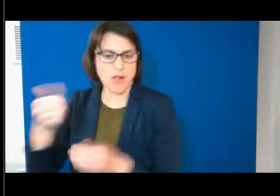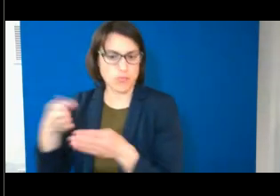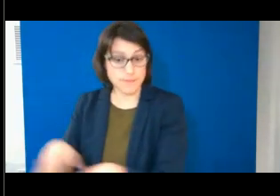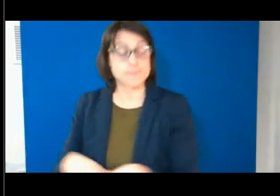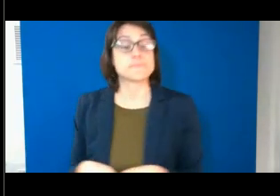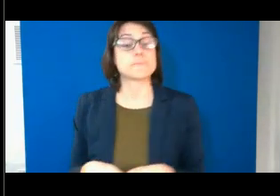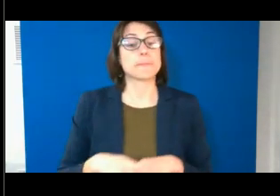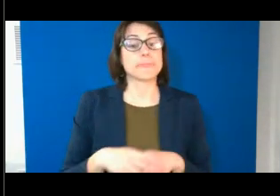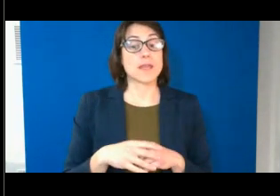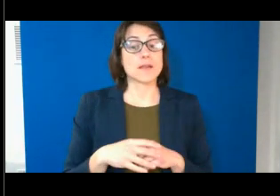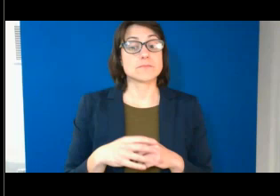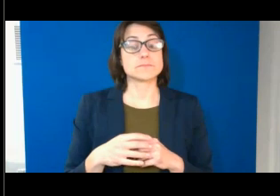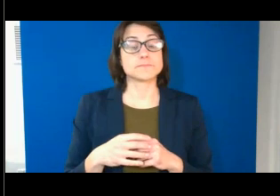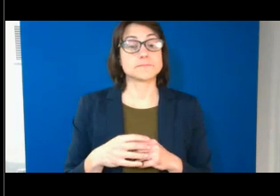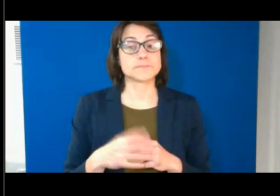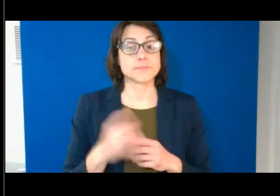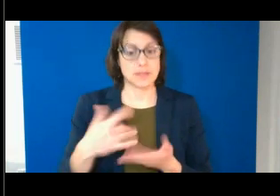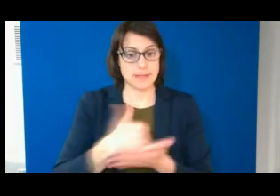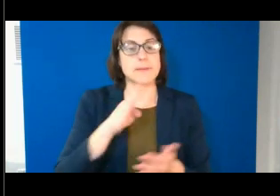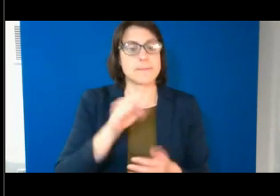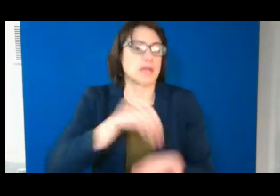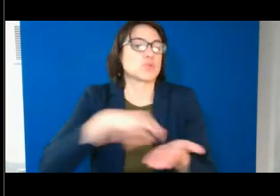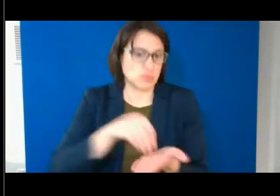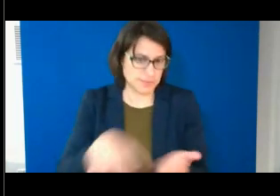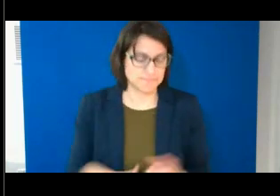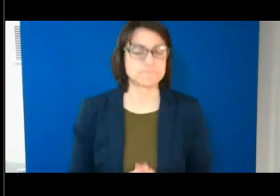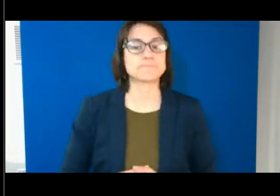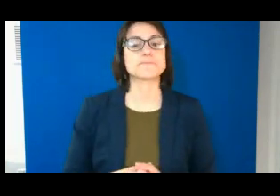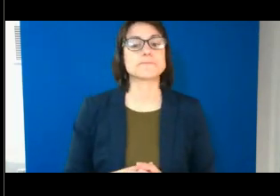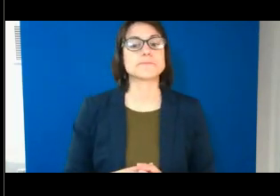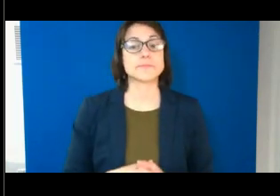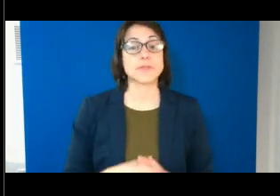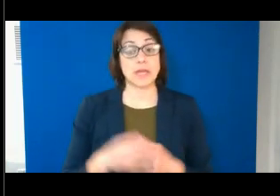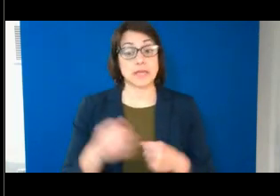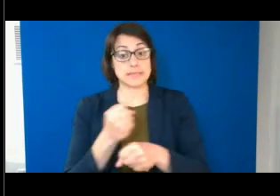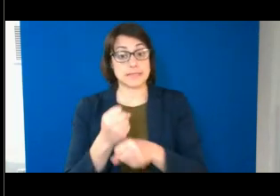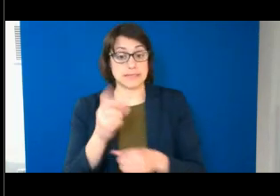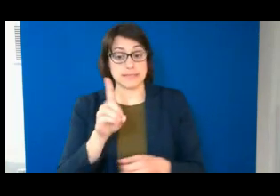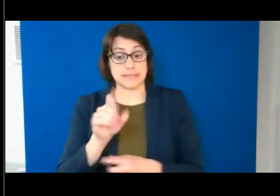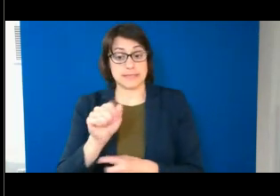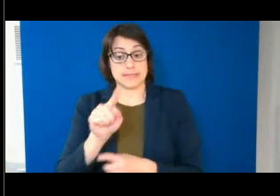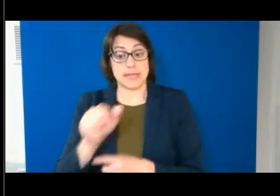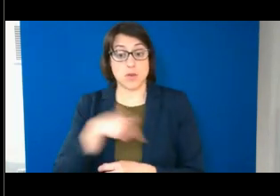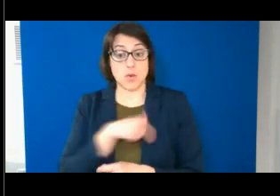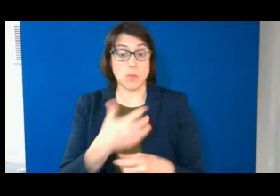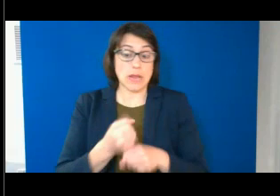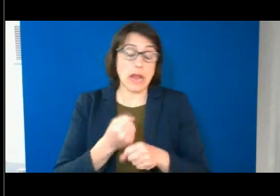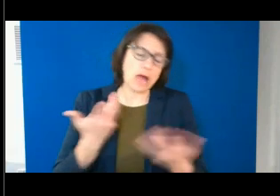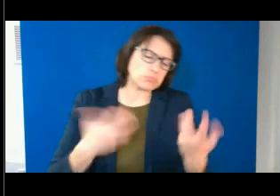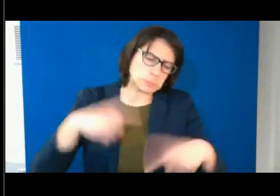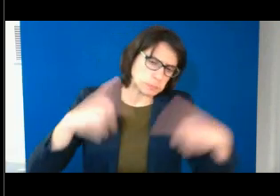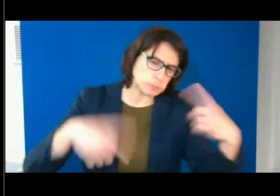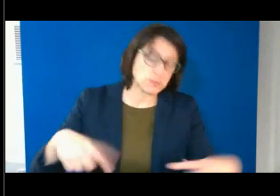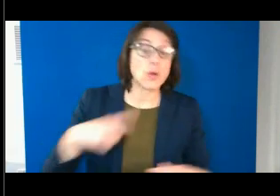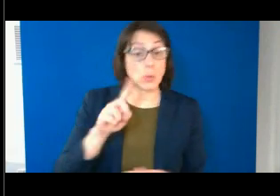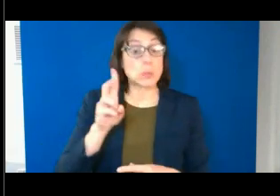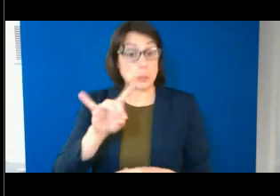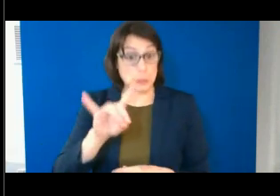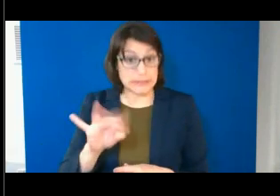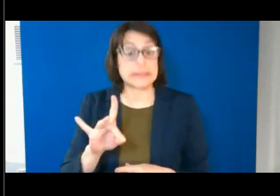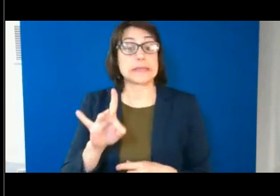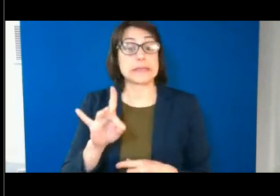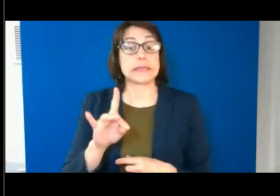at Beizhan. Next slide, please. And the data we got is a bit variable. So we actually did manage to capture quite a lot of microplastics with it. So we